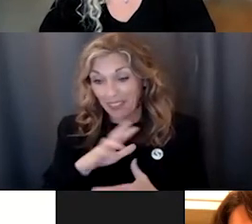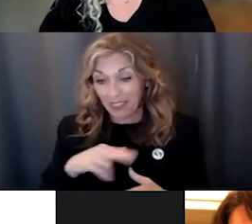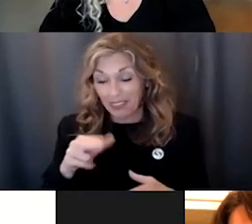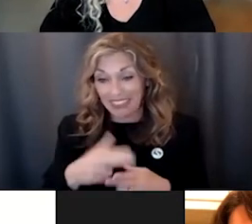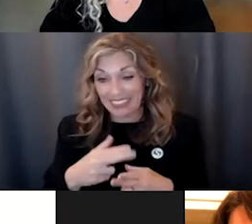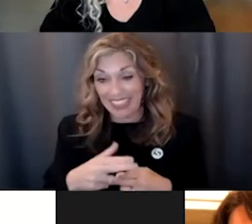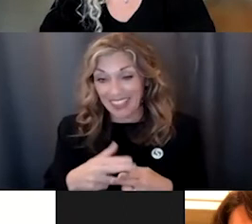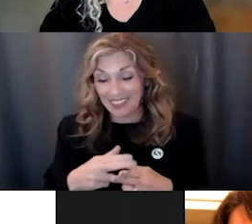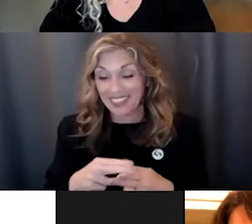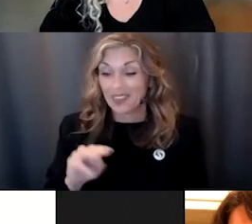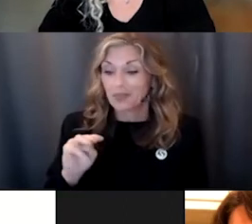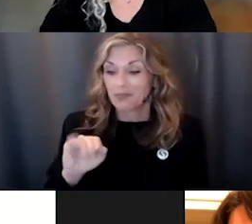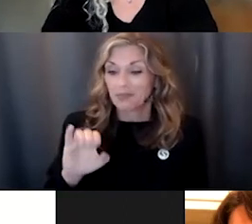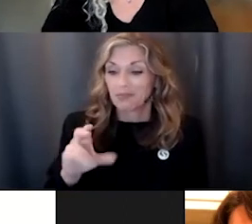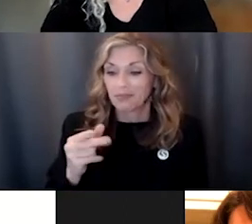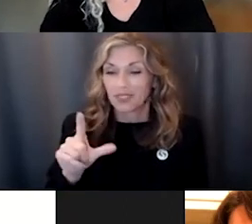Michelle,